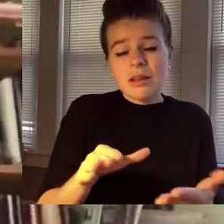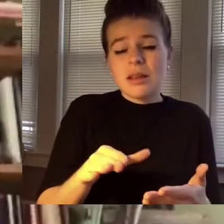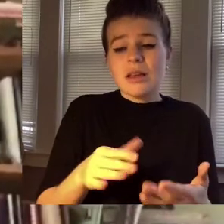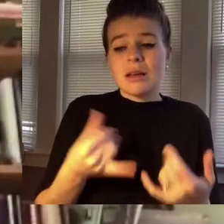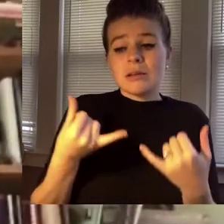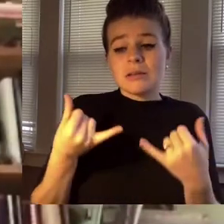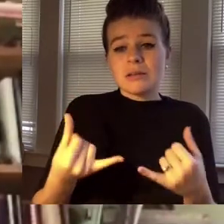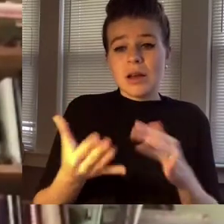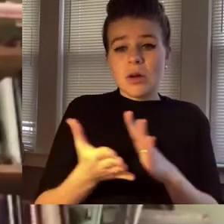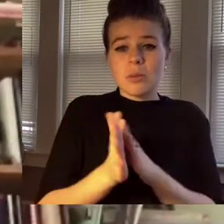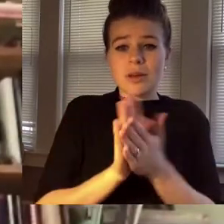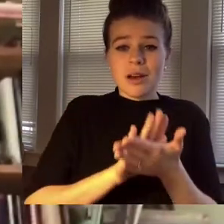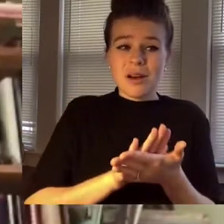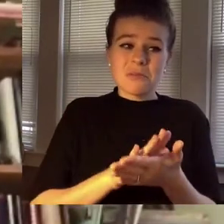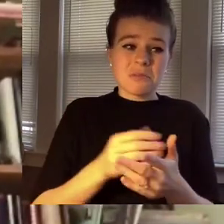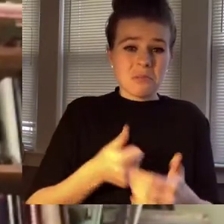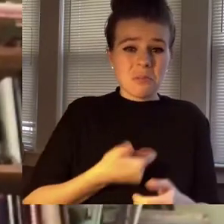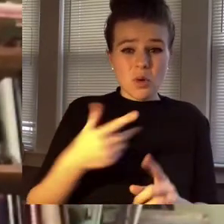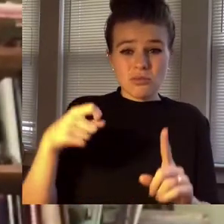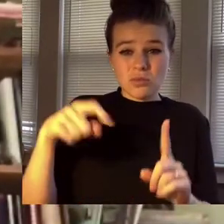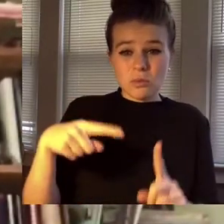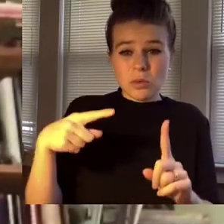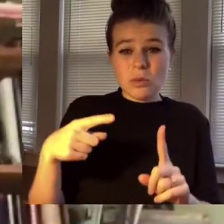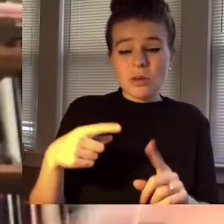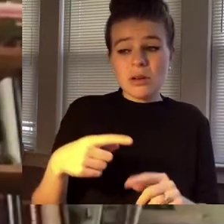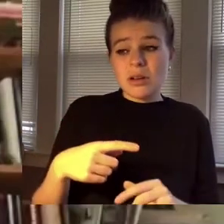now become a kind of poetic trigger. After all, it was